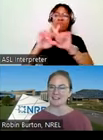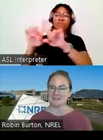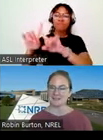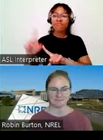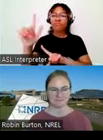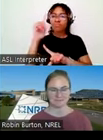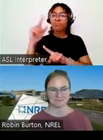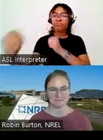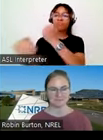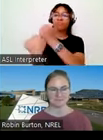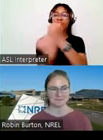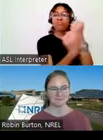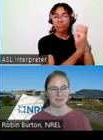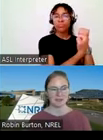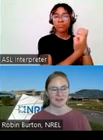Next slide.